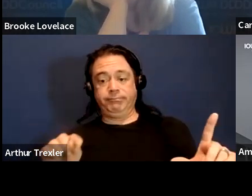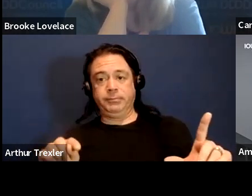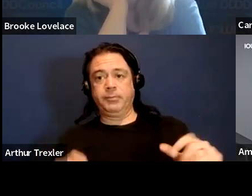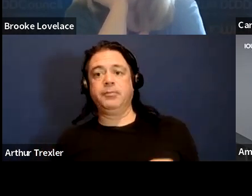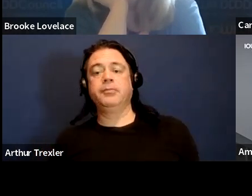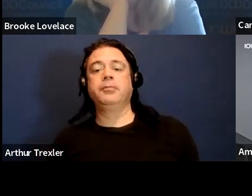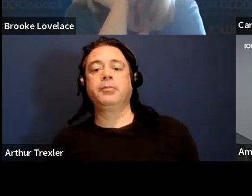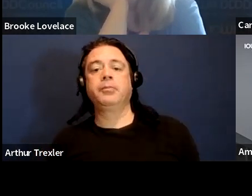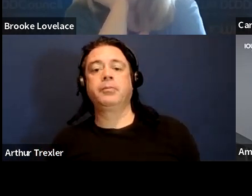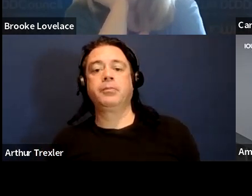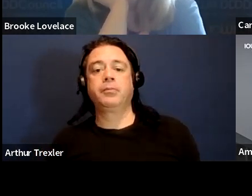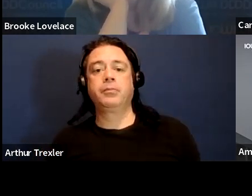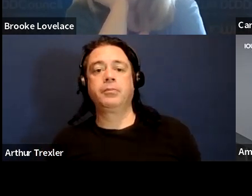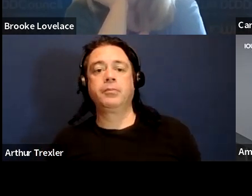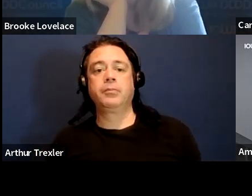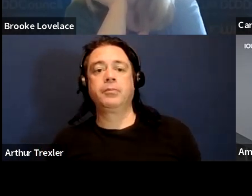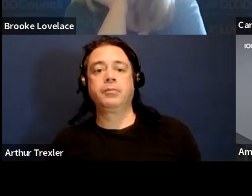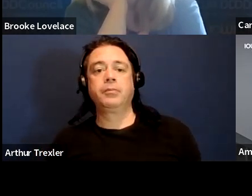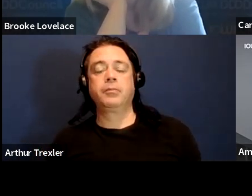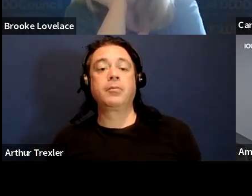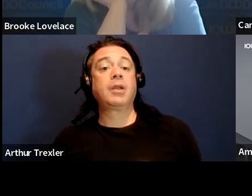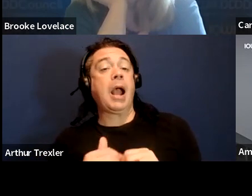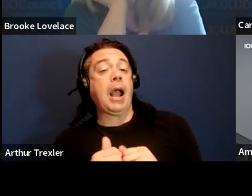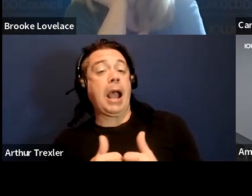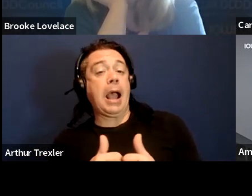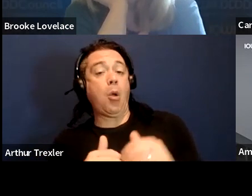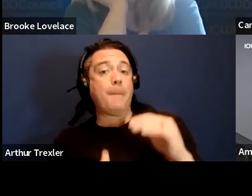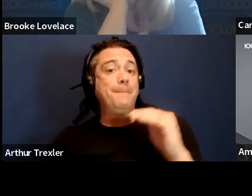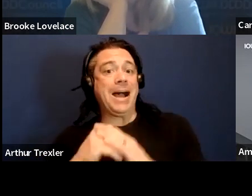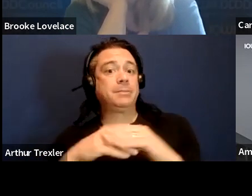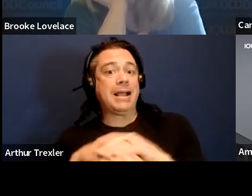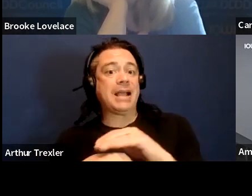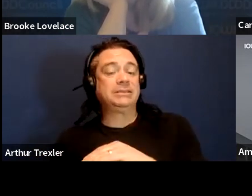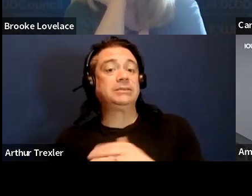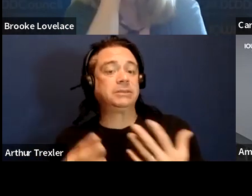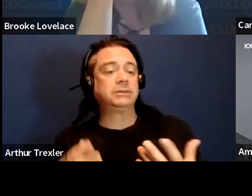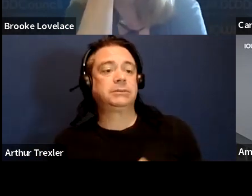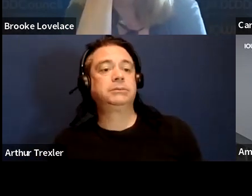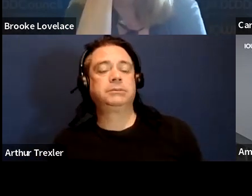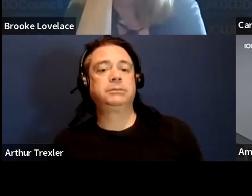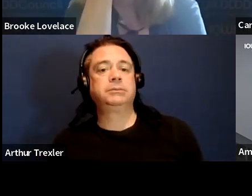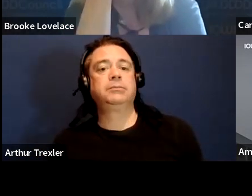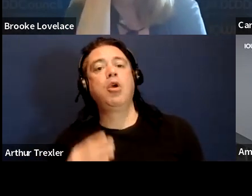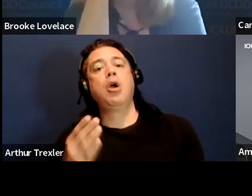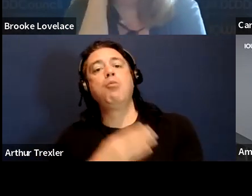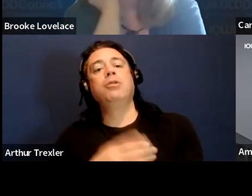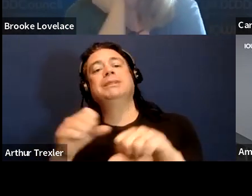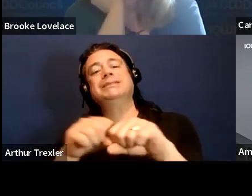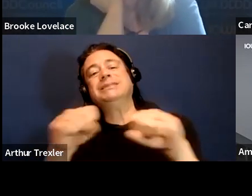So the first way that we'll be maximizing access to services is through improving system